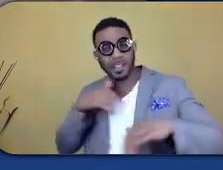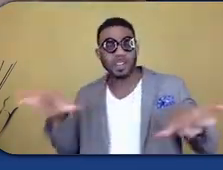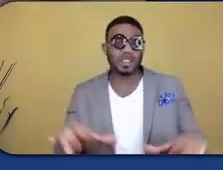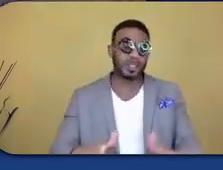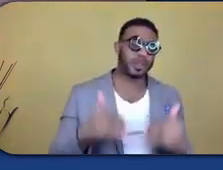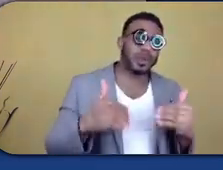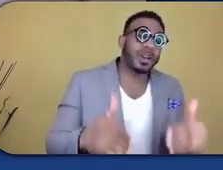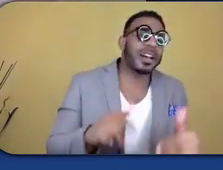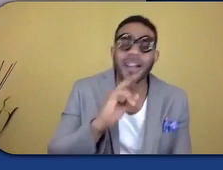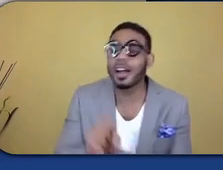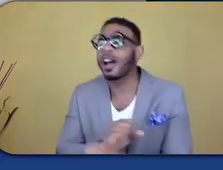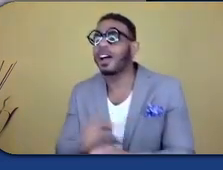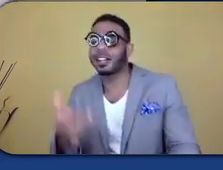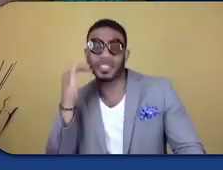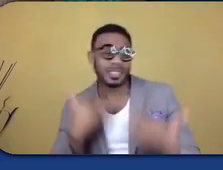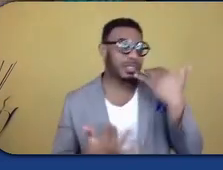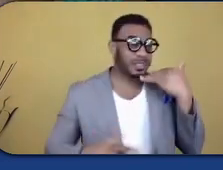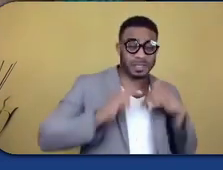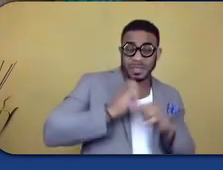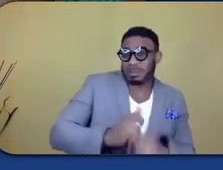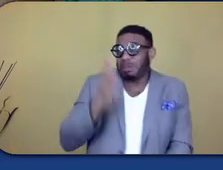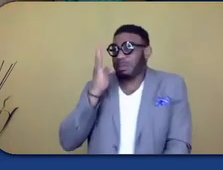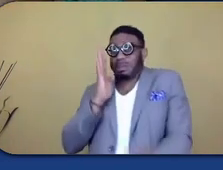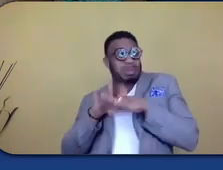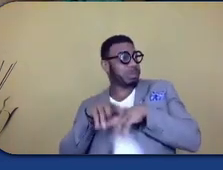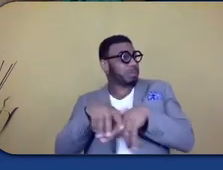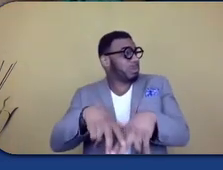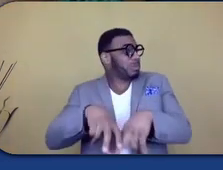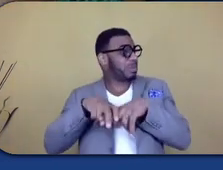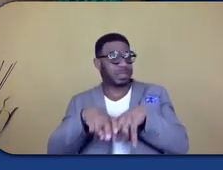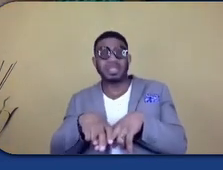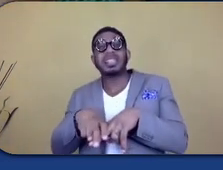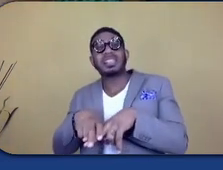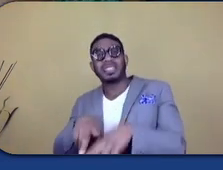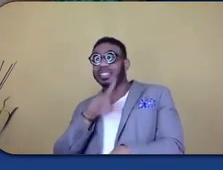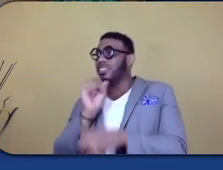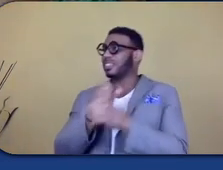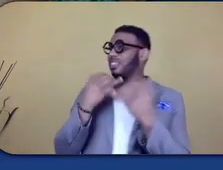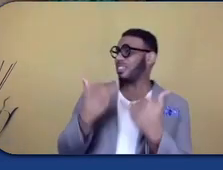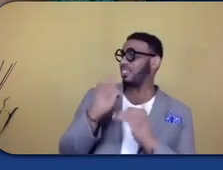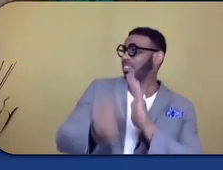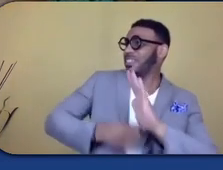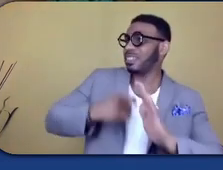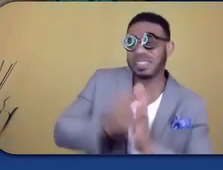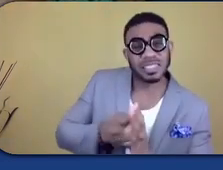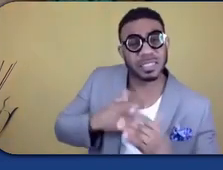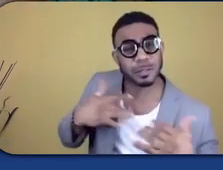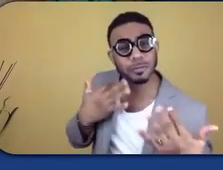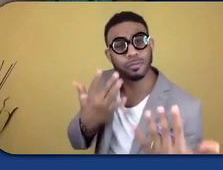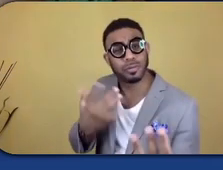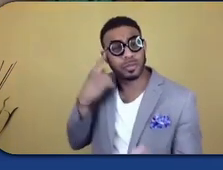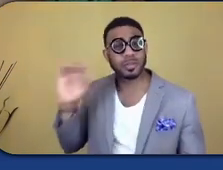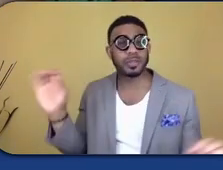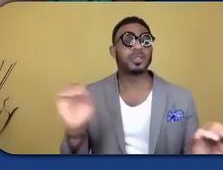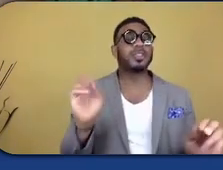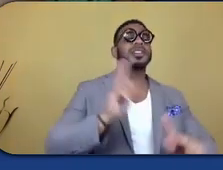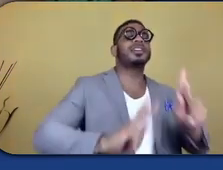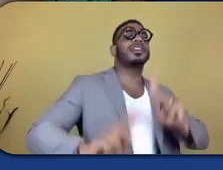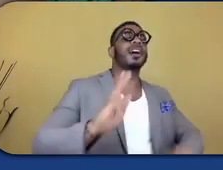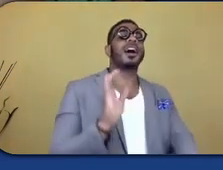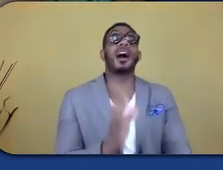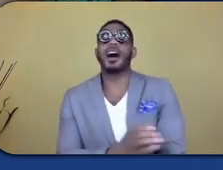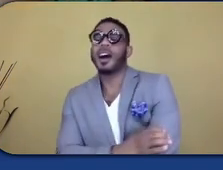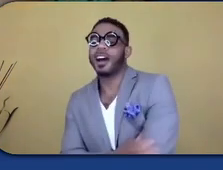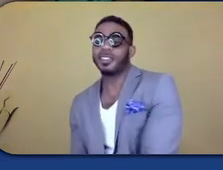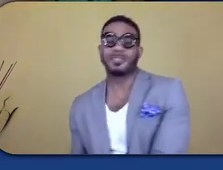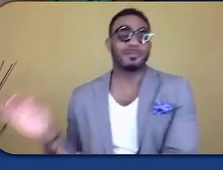way, you the way. Let's throw the guns away. This is the time, don't wait to be told. This is the time to rise and